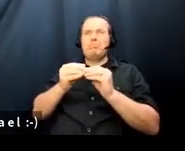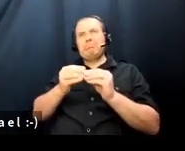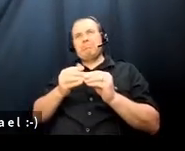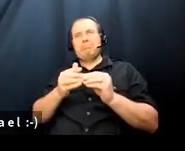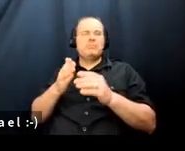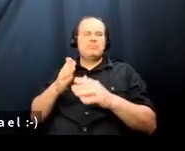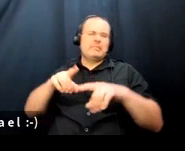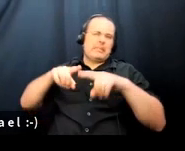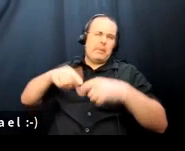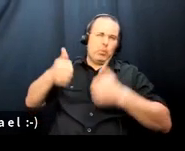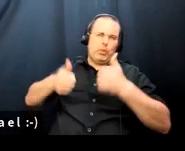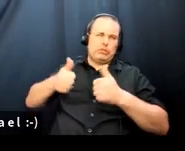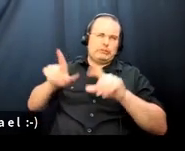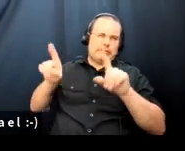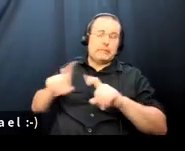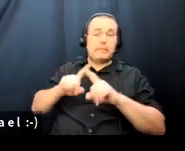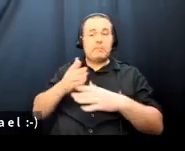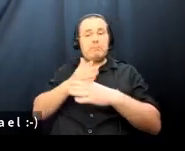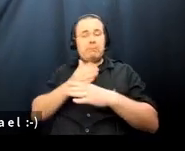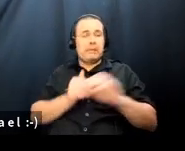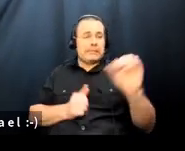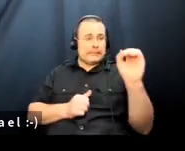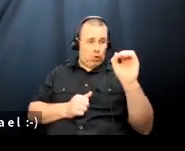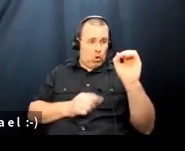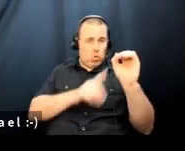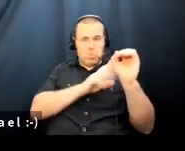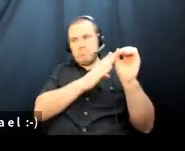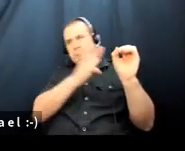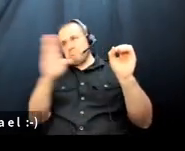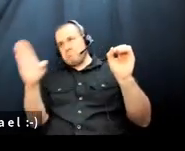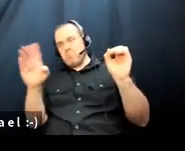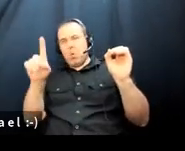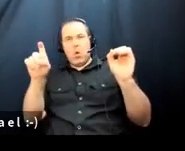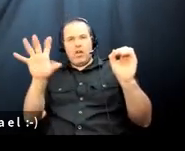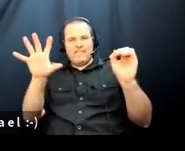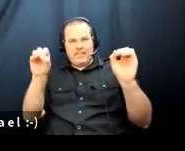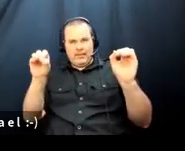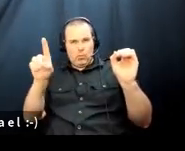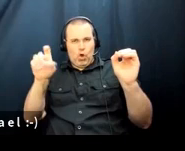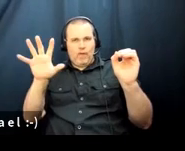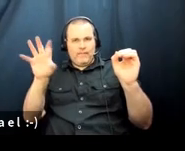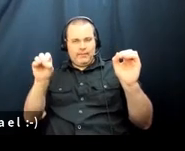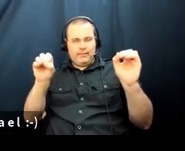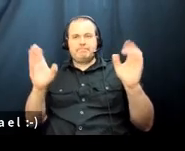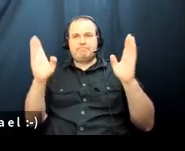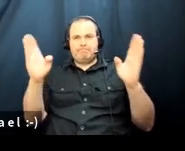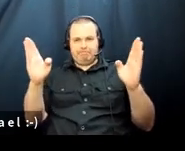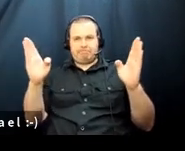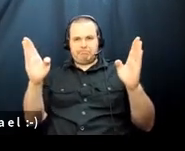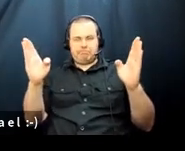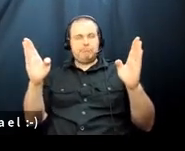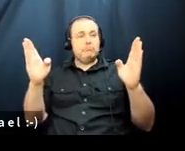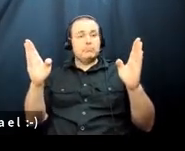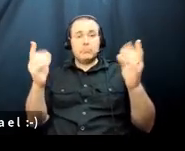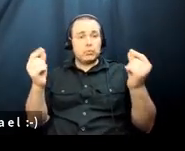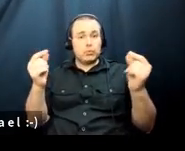test, 0 and about 150. where you're